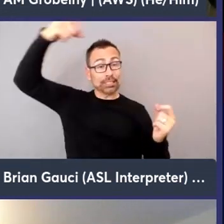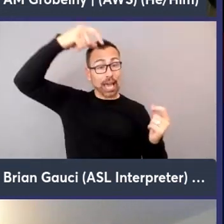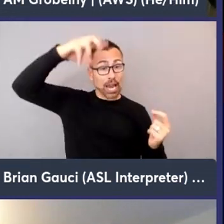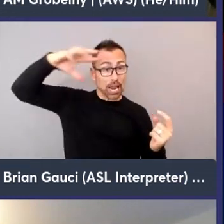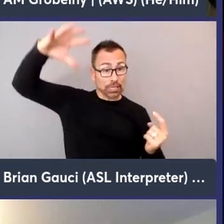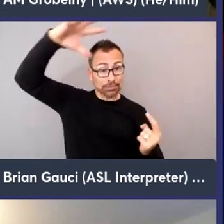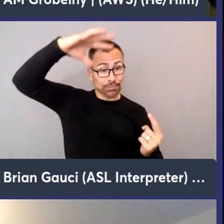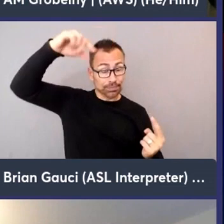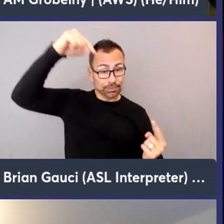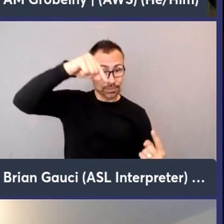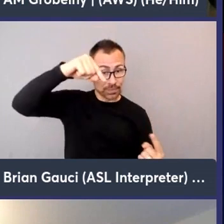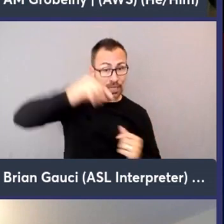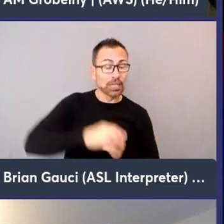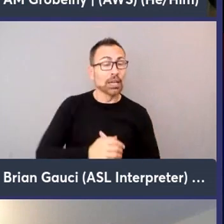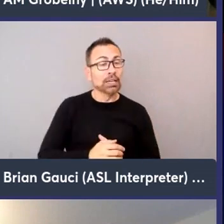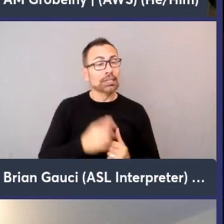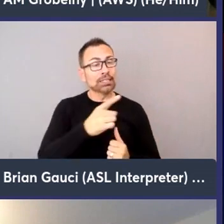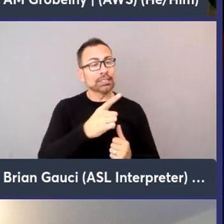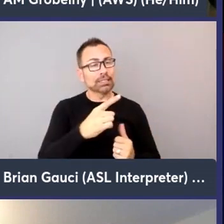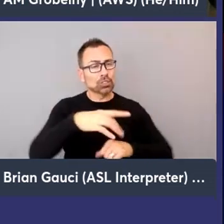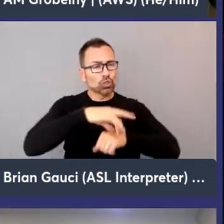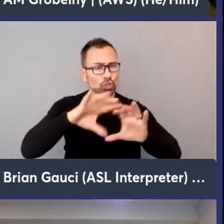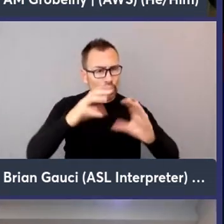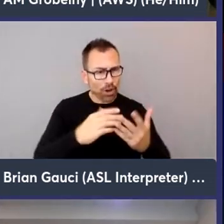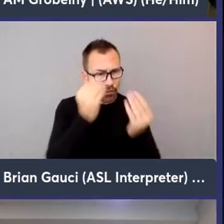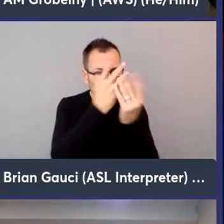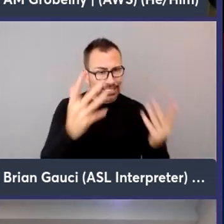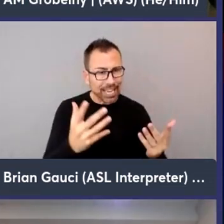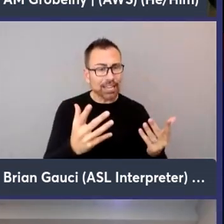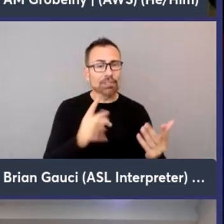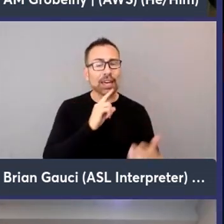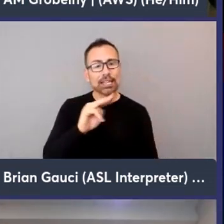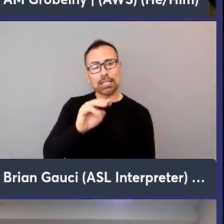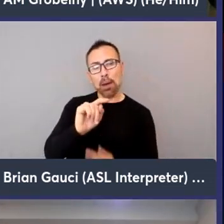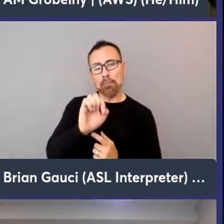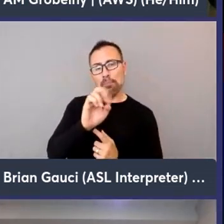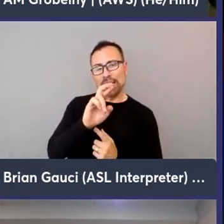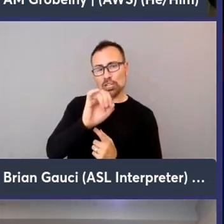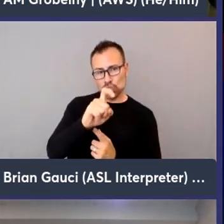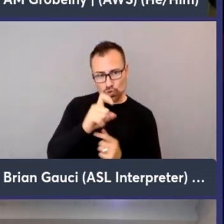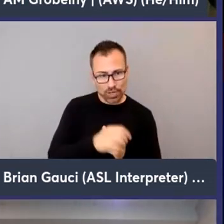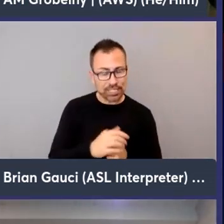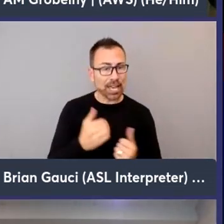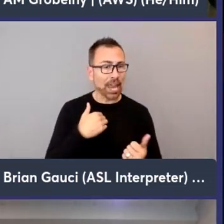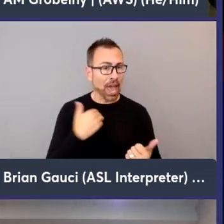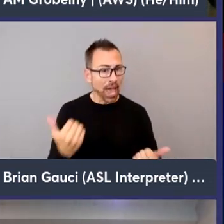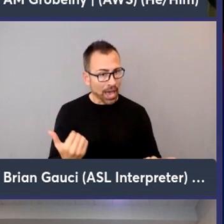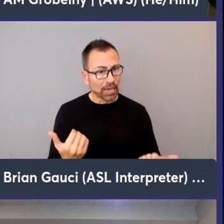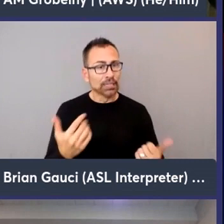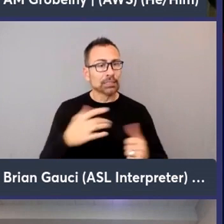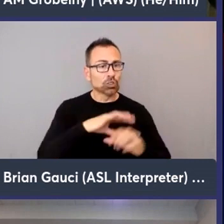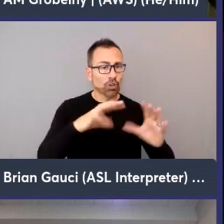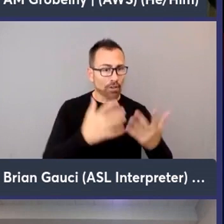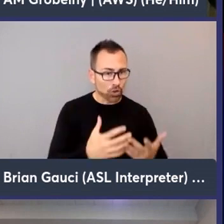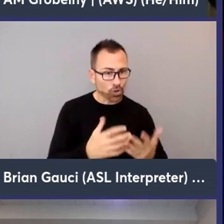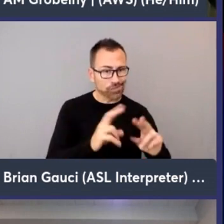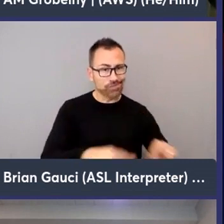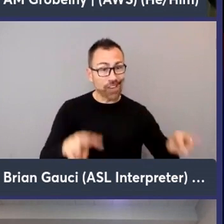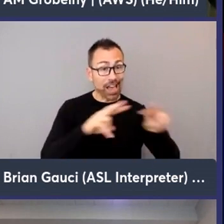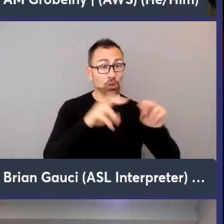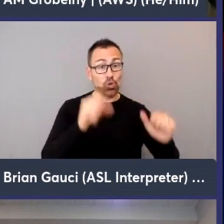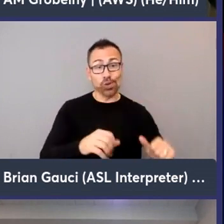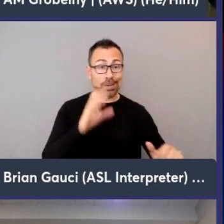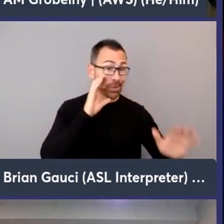cells. That each contain an attribute value. So it could be things like digital pictures, scanned maps, or even street